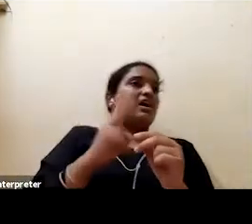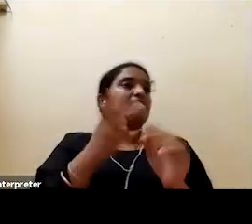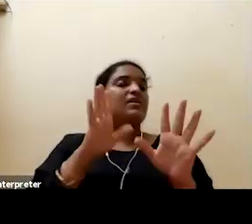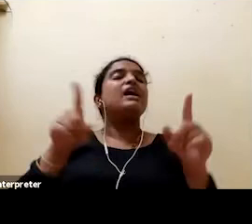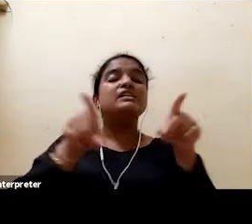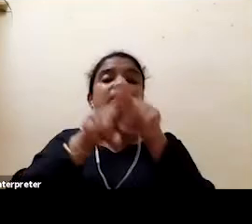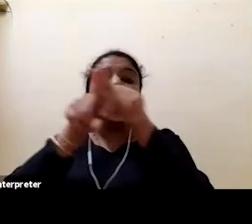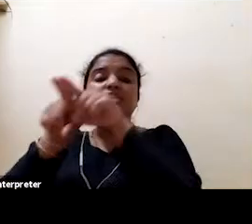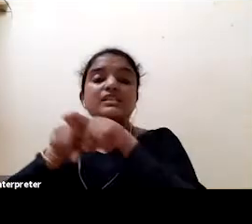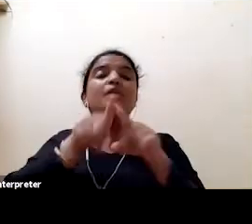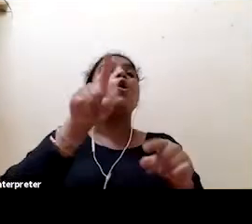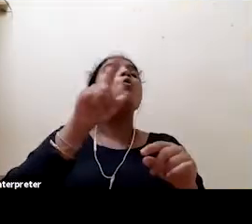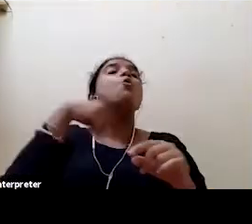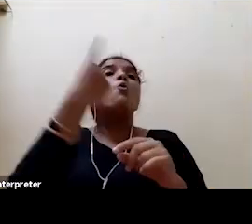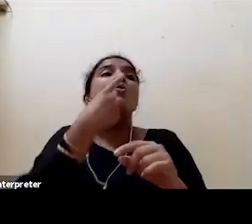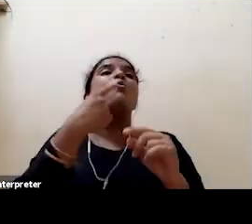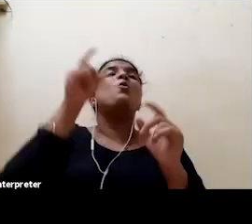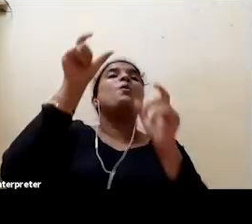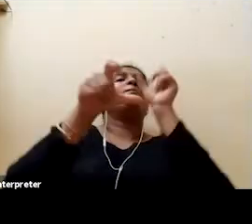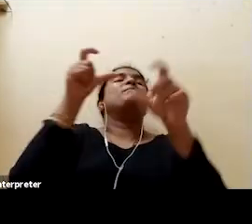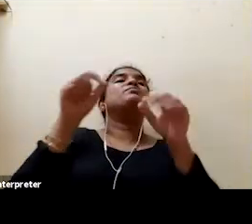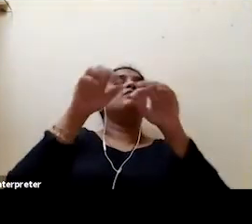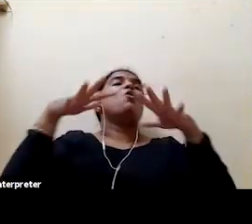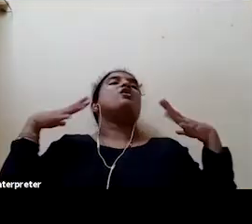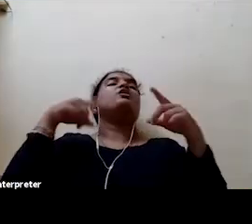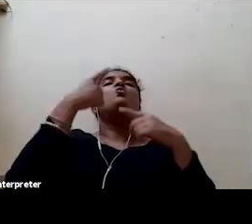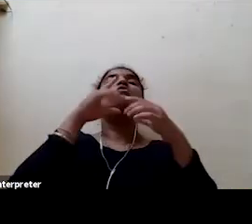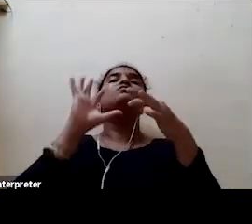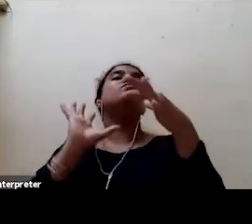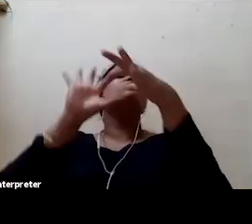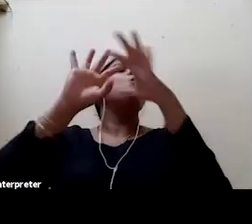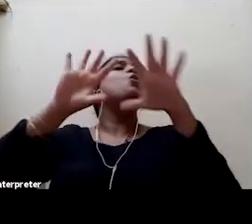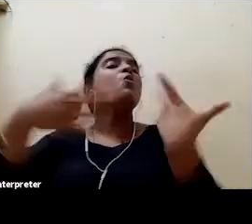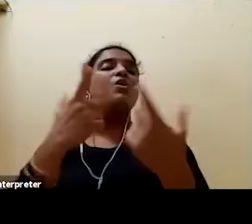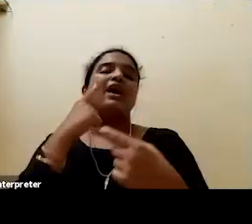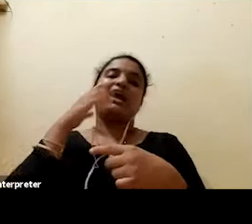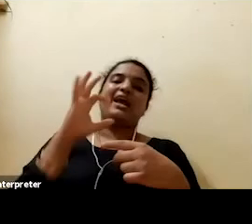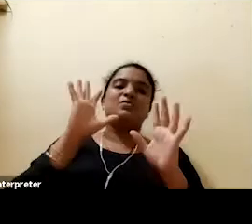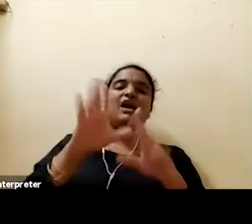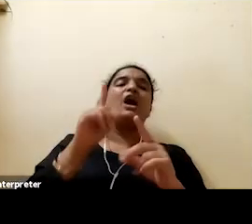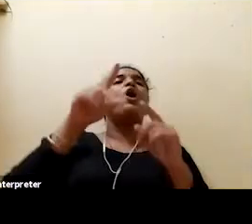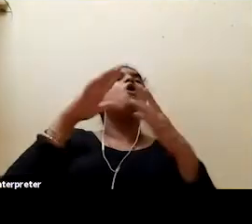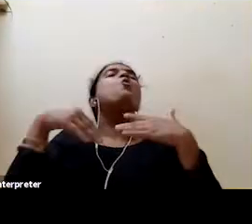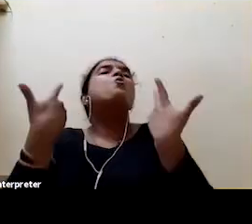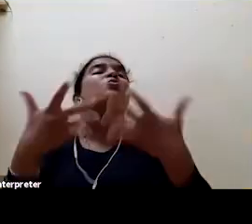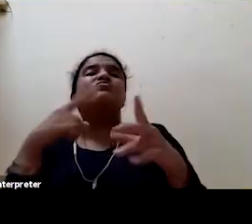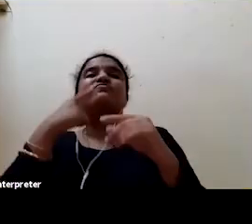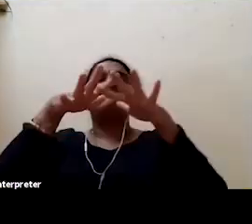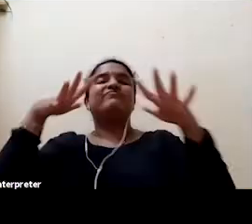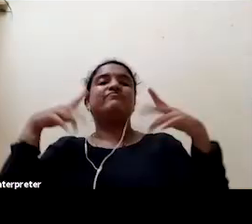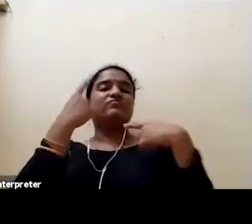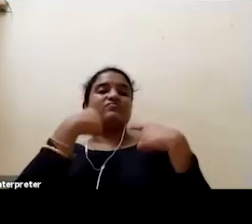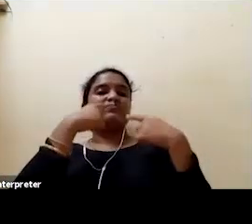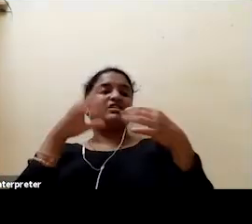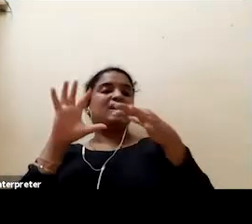your audience right, because the way you'll write and the way you'll be addressing them is completely different depending on who your audience is. You also